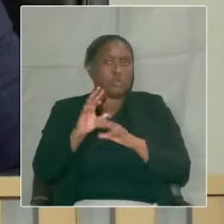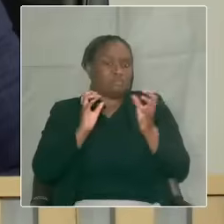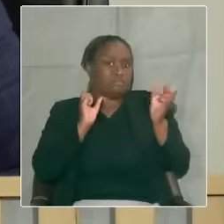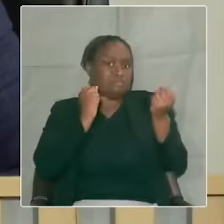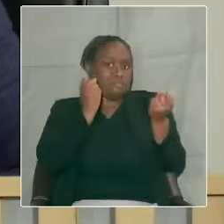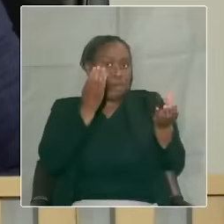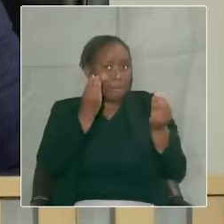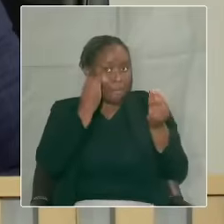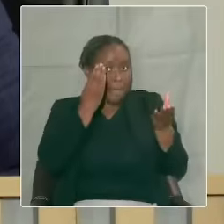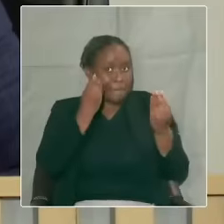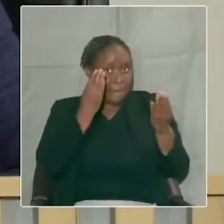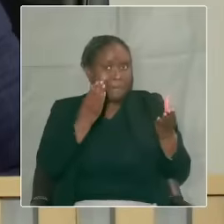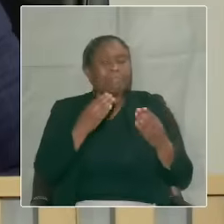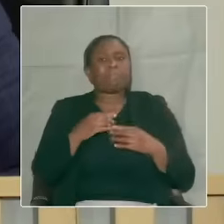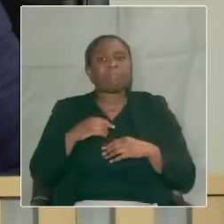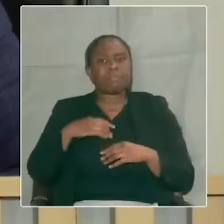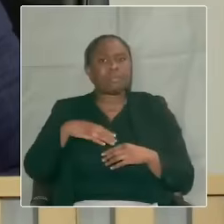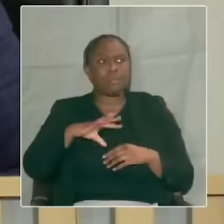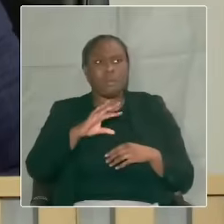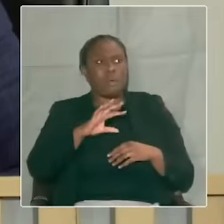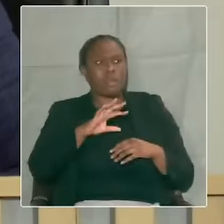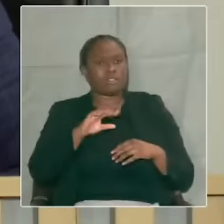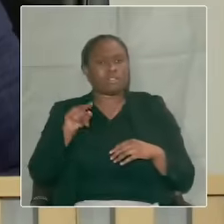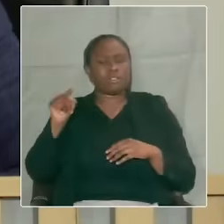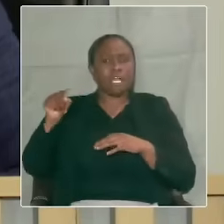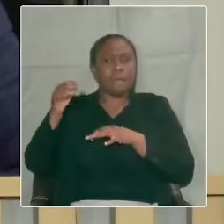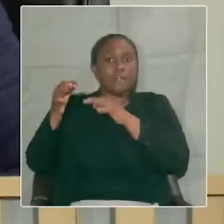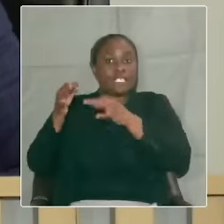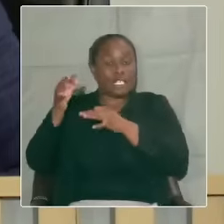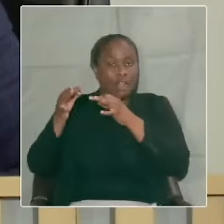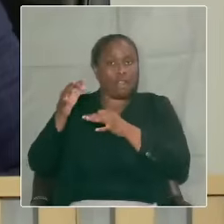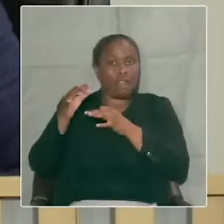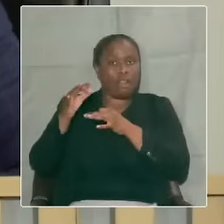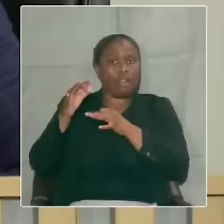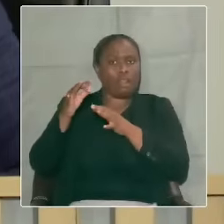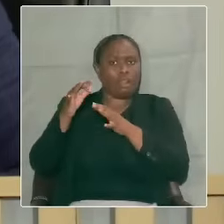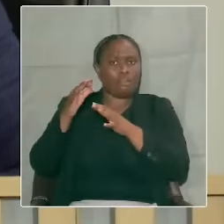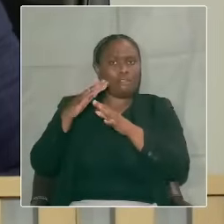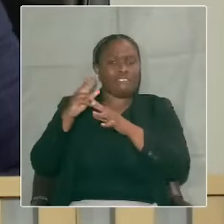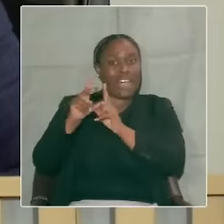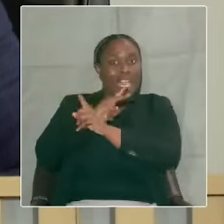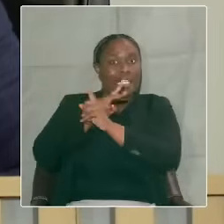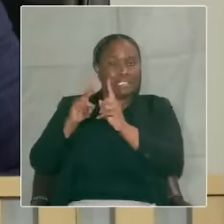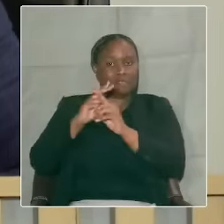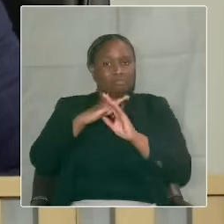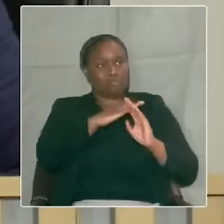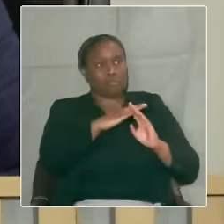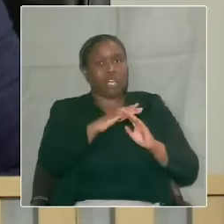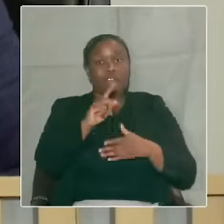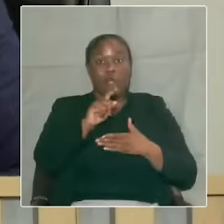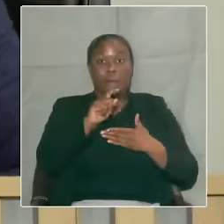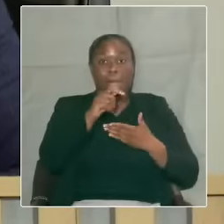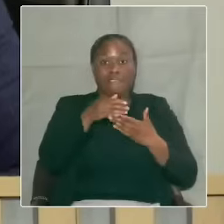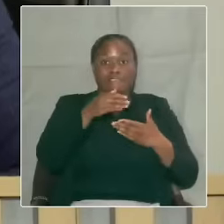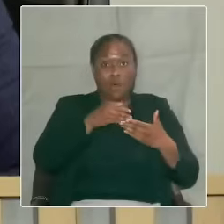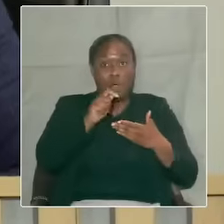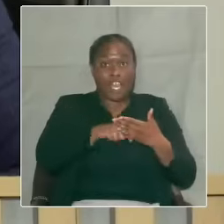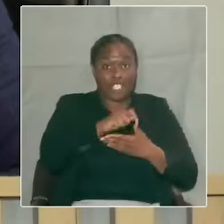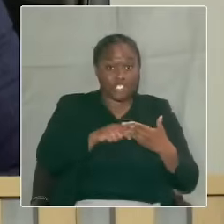political tolerance by individuals and parties, whether before, during, or after elections period and